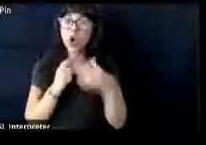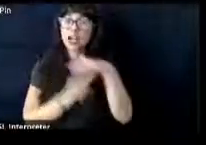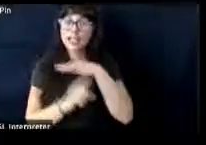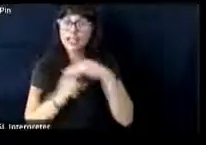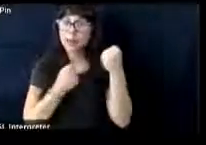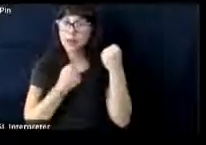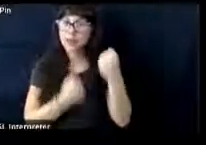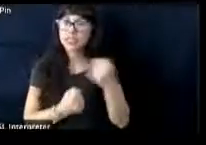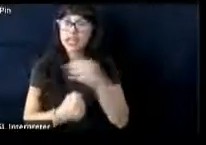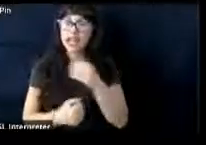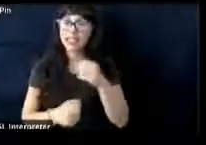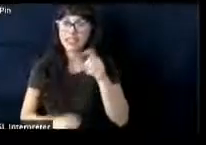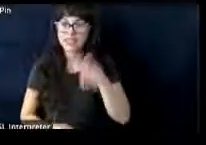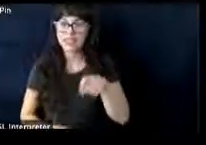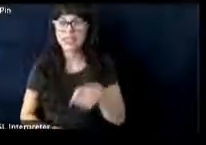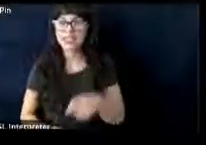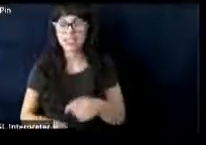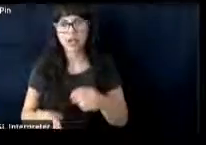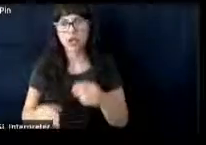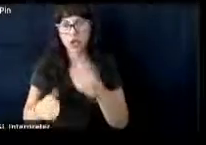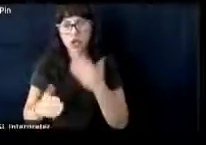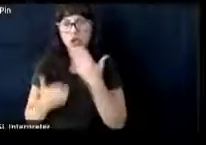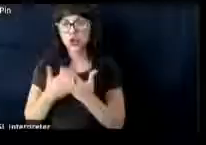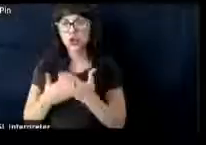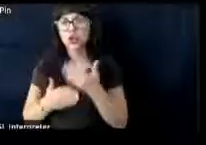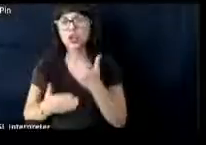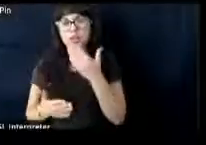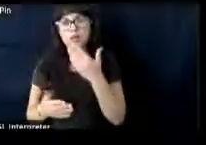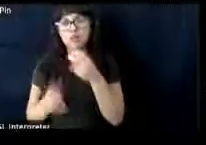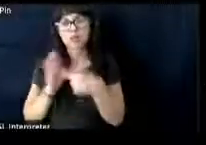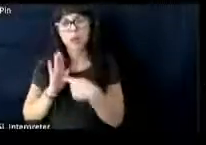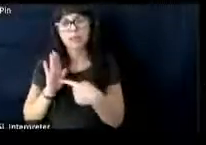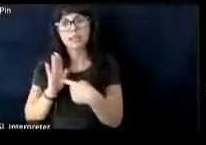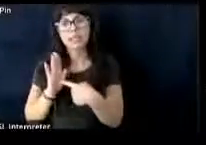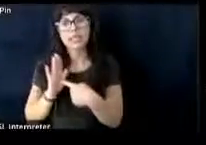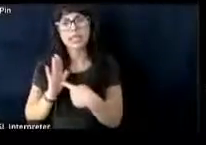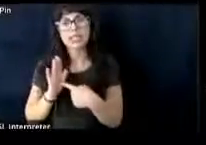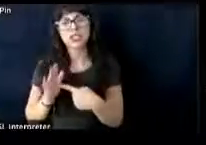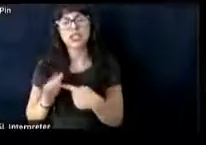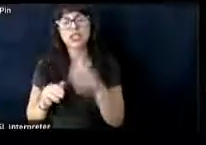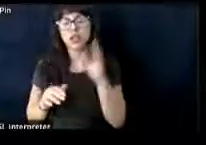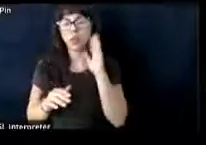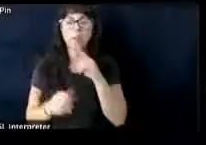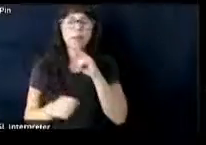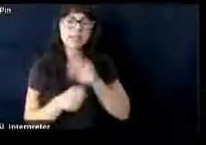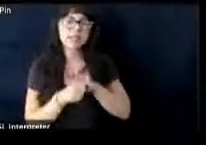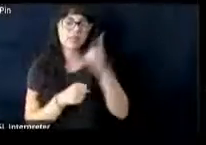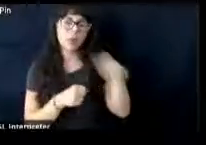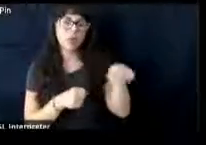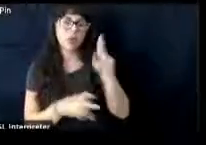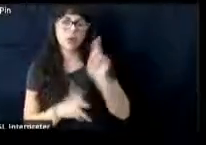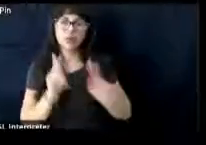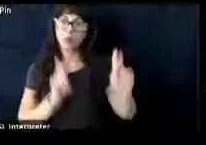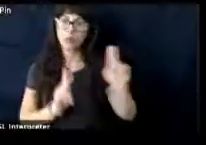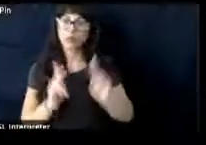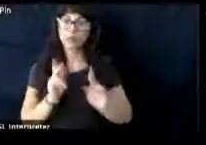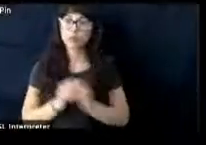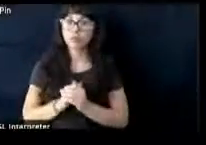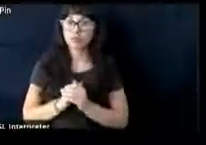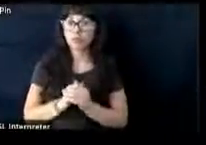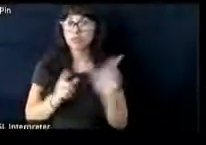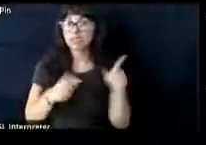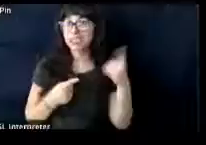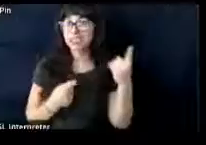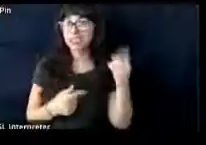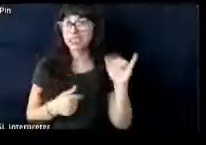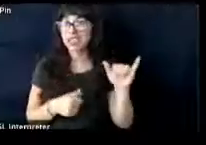strong legislative representation that will continue to be dedicated to these goals. Since that time,